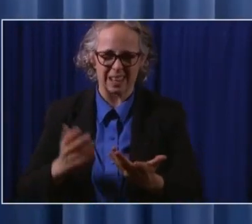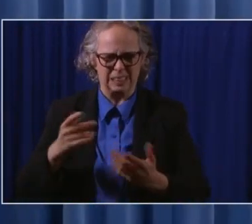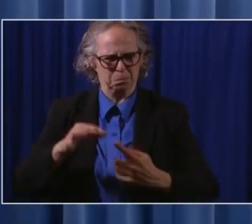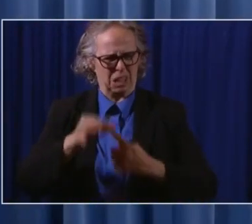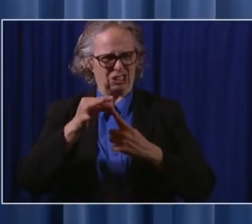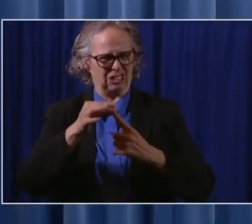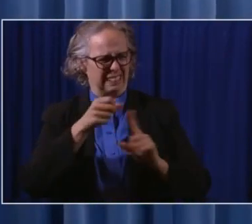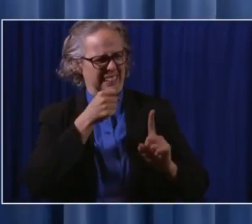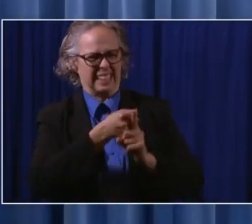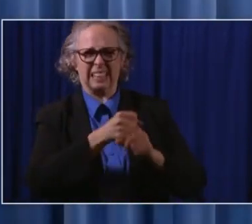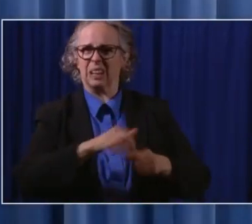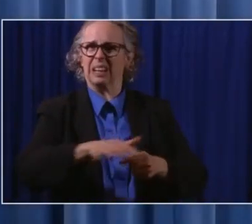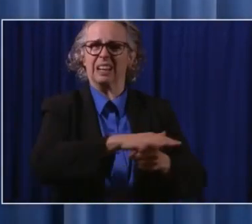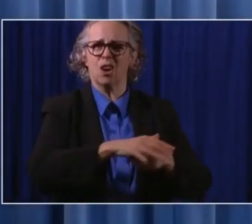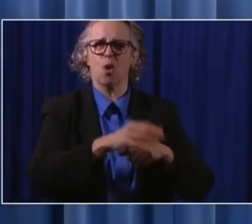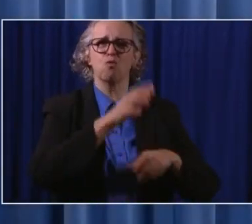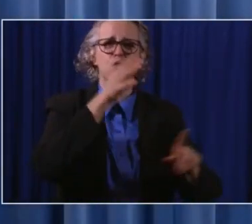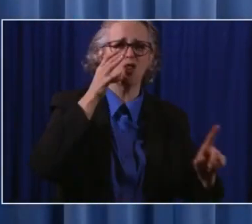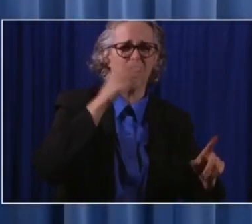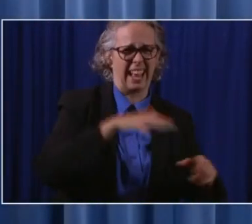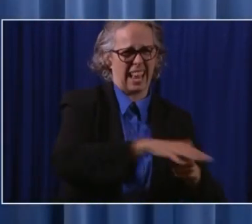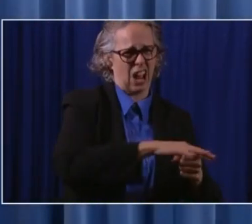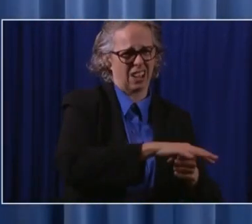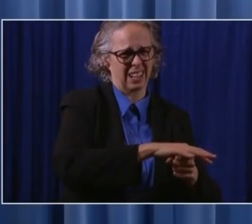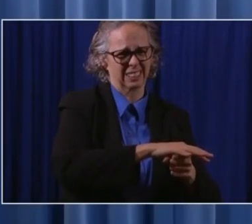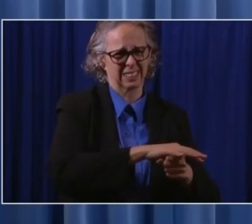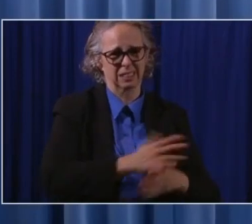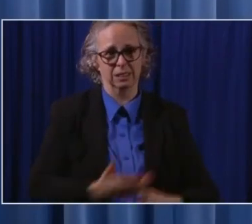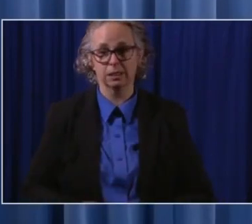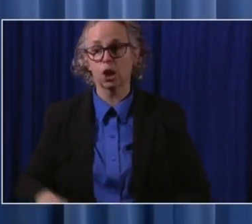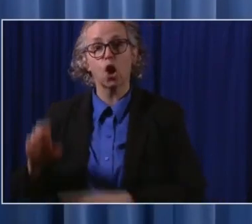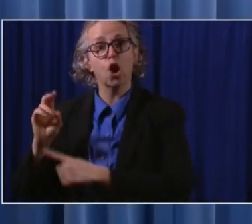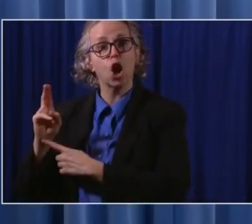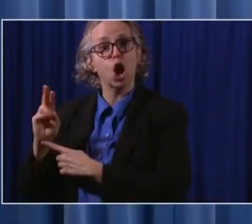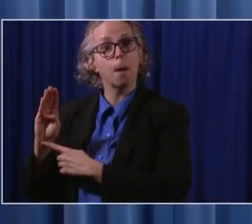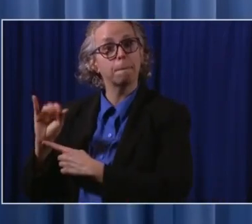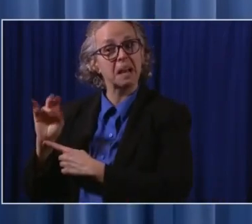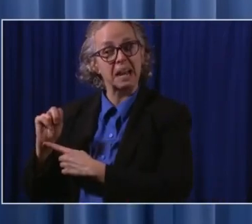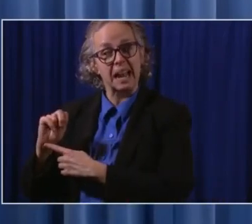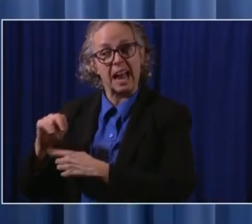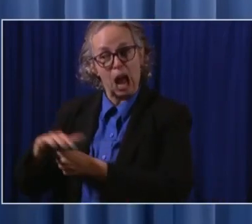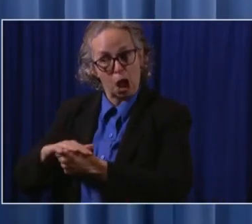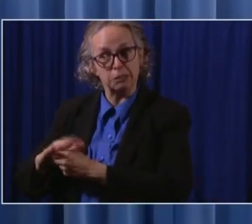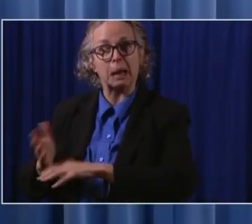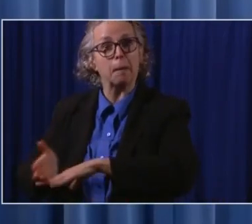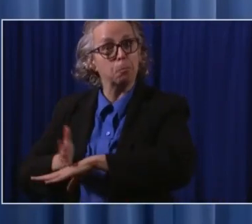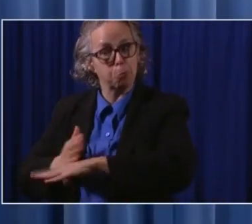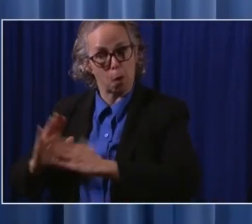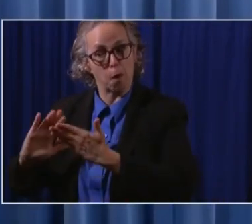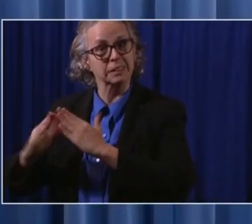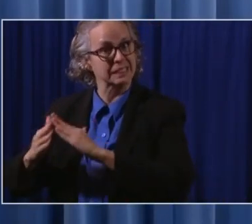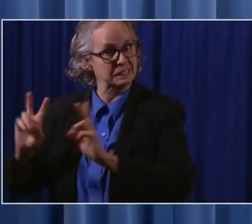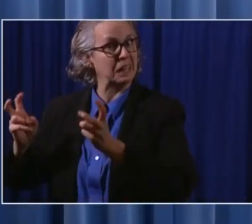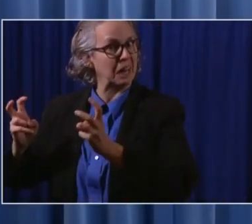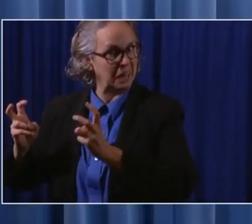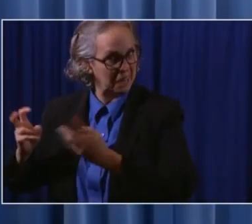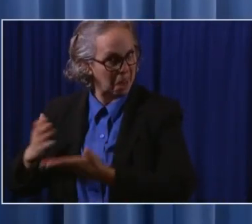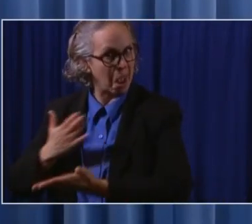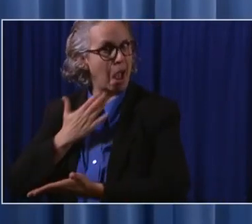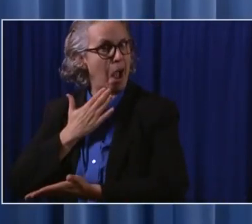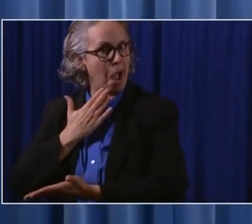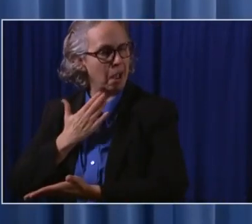we're making some progress in the urban areas. So let me just go through this.